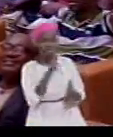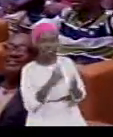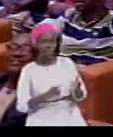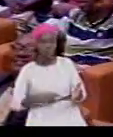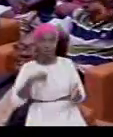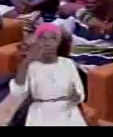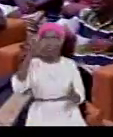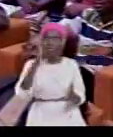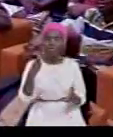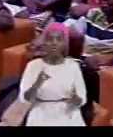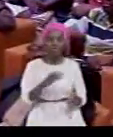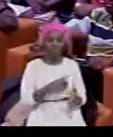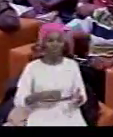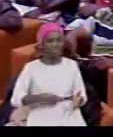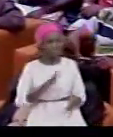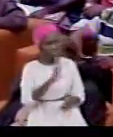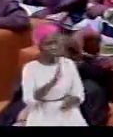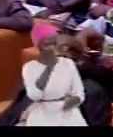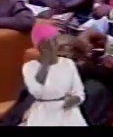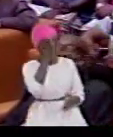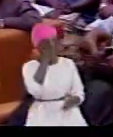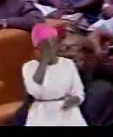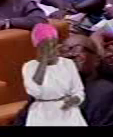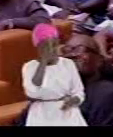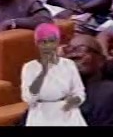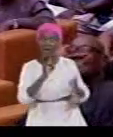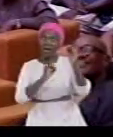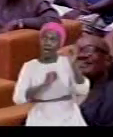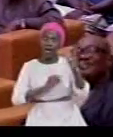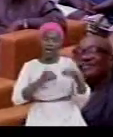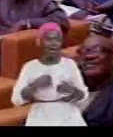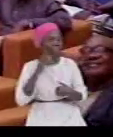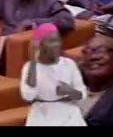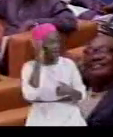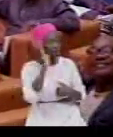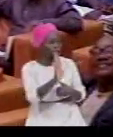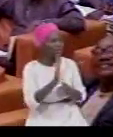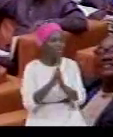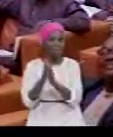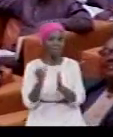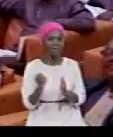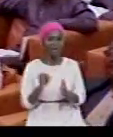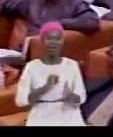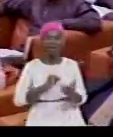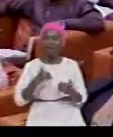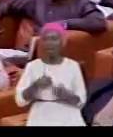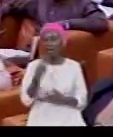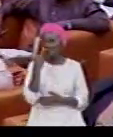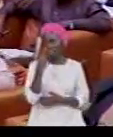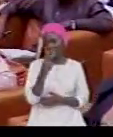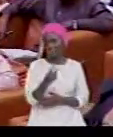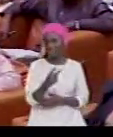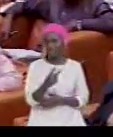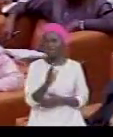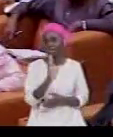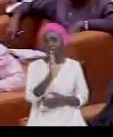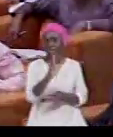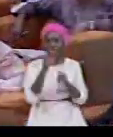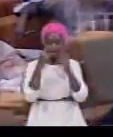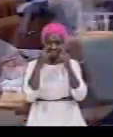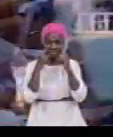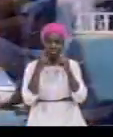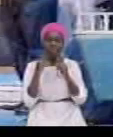God of David, thy father, I have heard thy prayer. I have seen thy